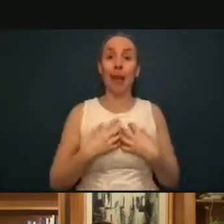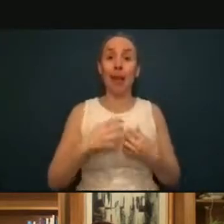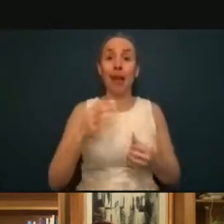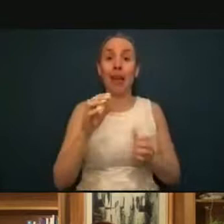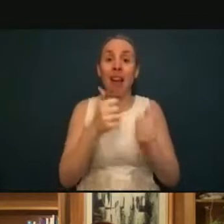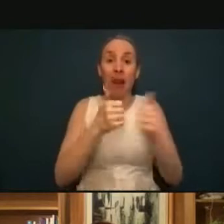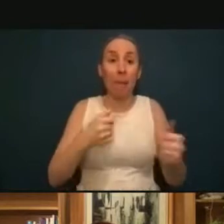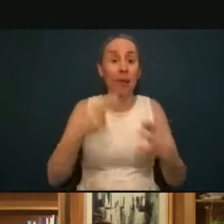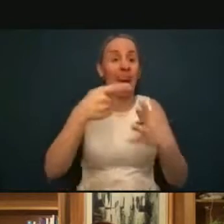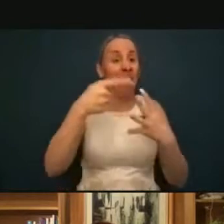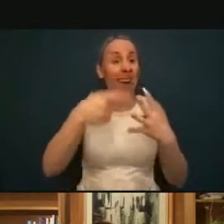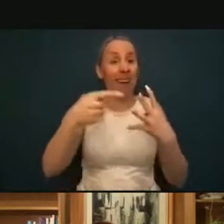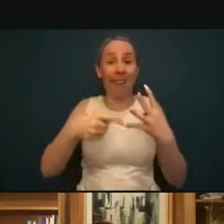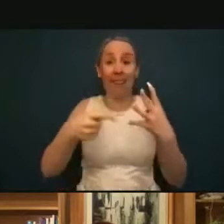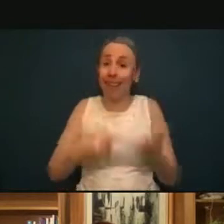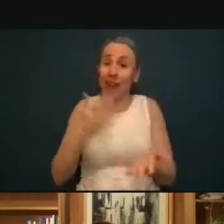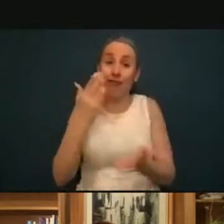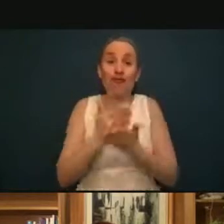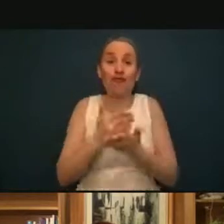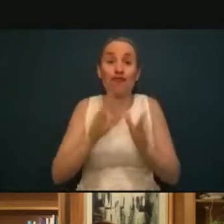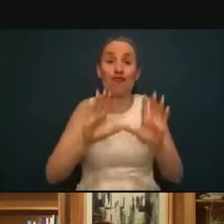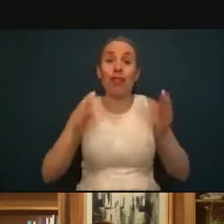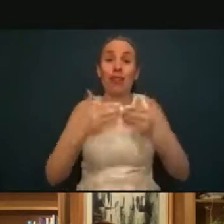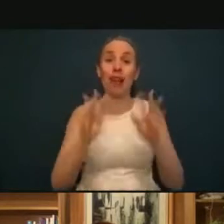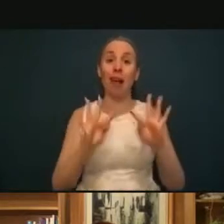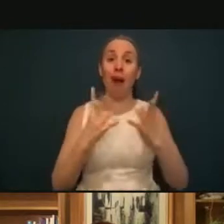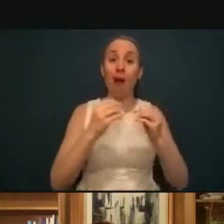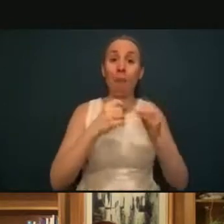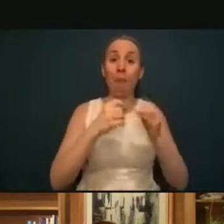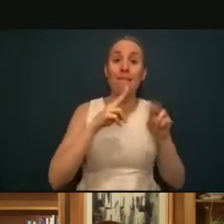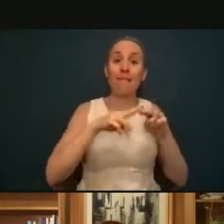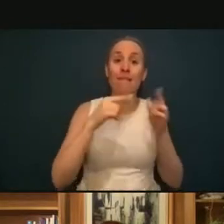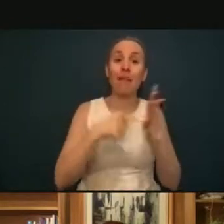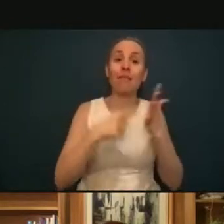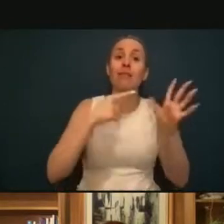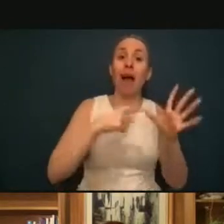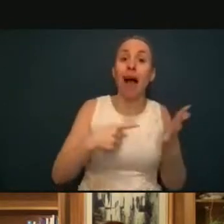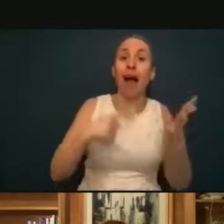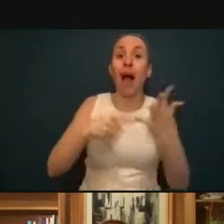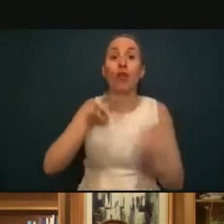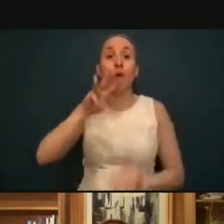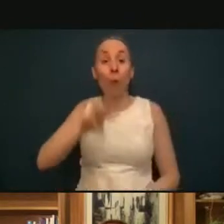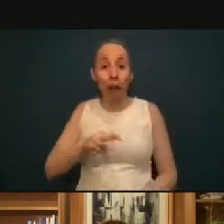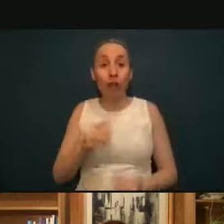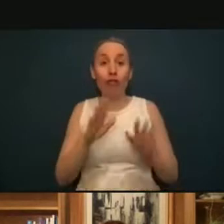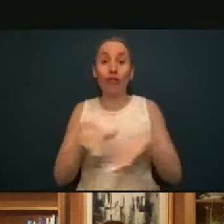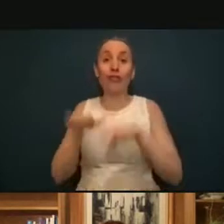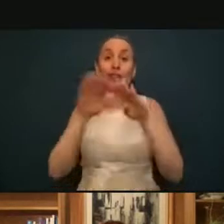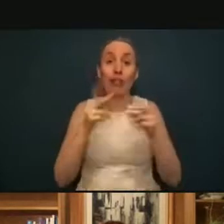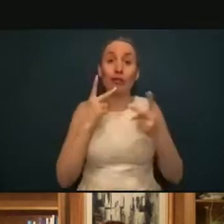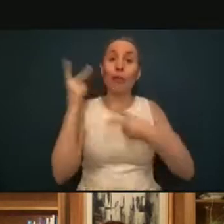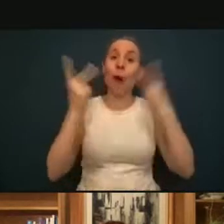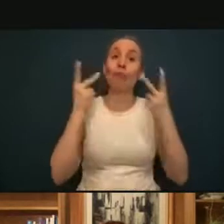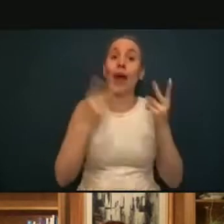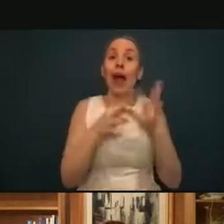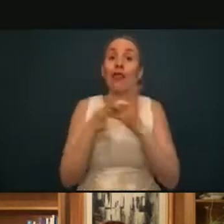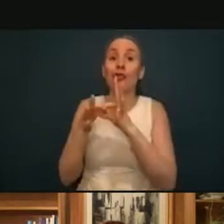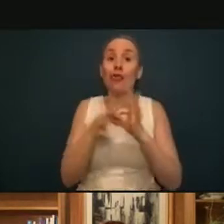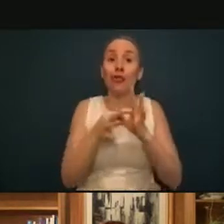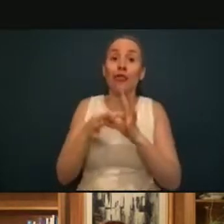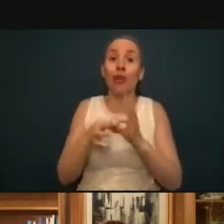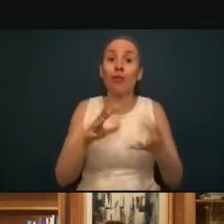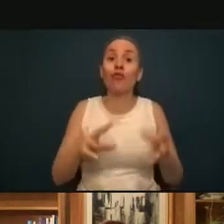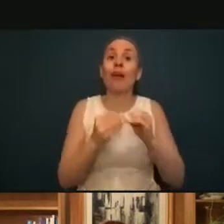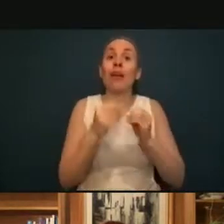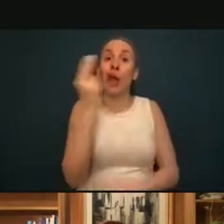of BAFTA and Welsh National Opera, and I also co-created the UK Disability Arts Alliance, We Shall Not Be Removed, last